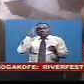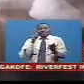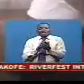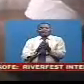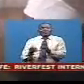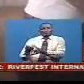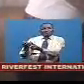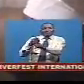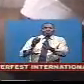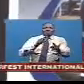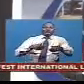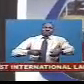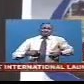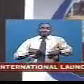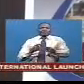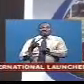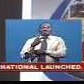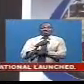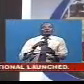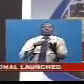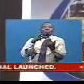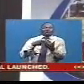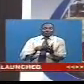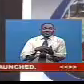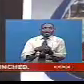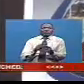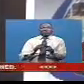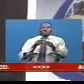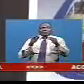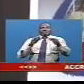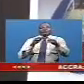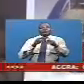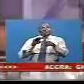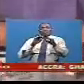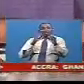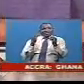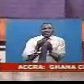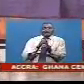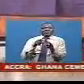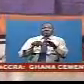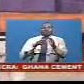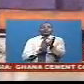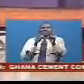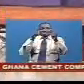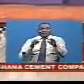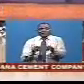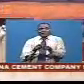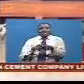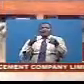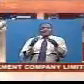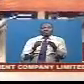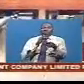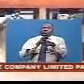is known as a Catch Them Young initiative. A three-day IRB Refereeing Level 1 course has been organized for some primary school